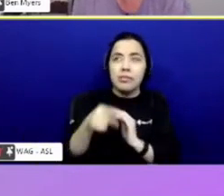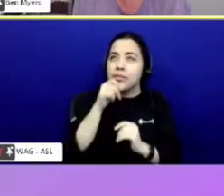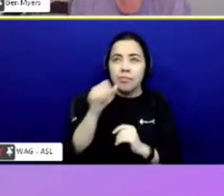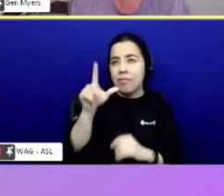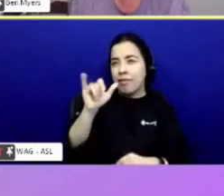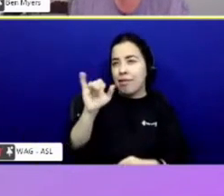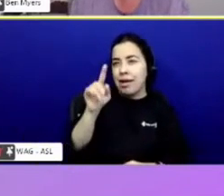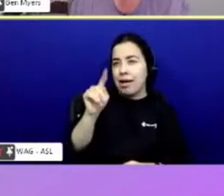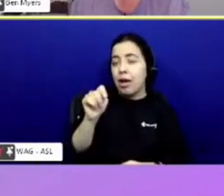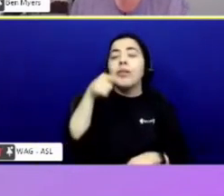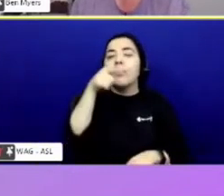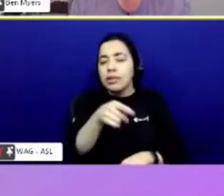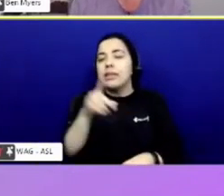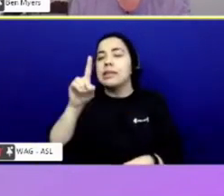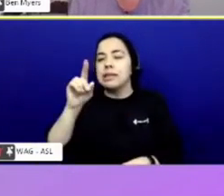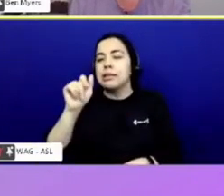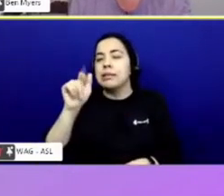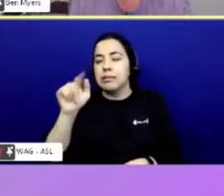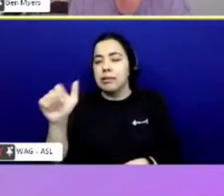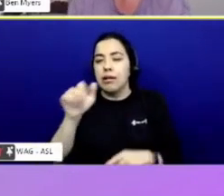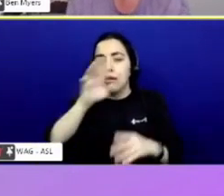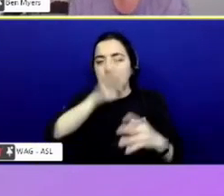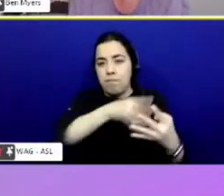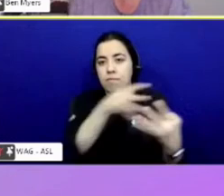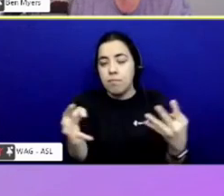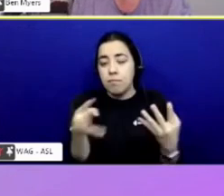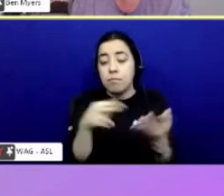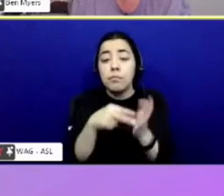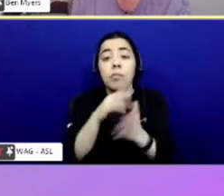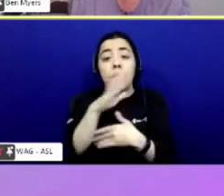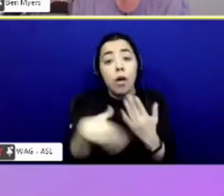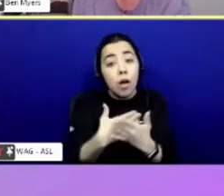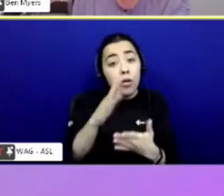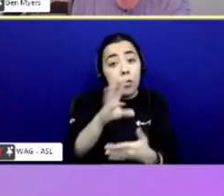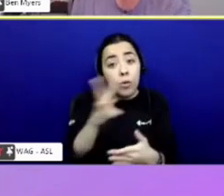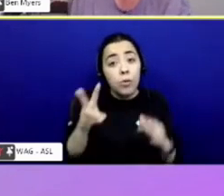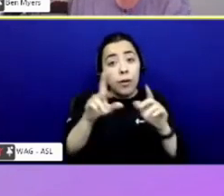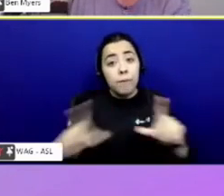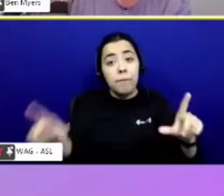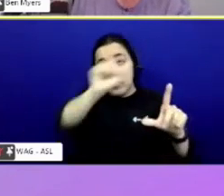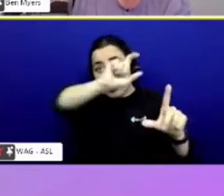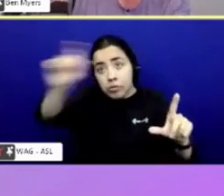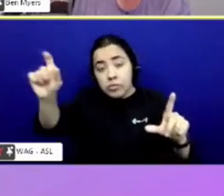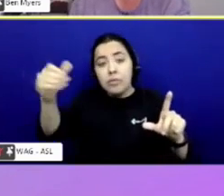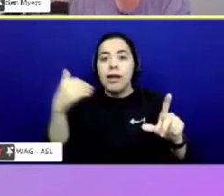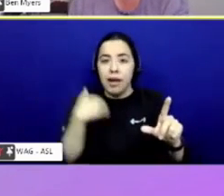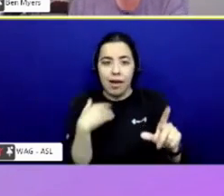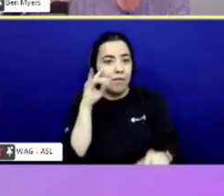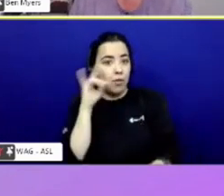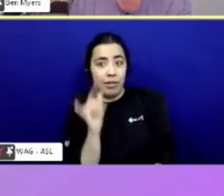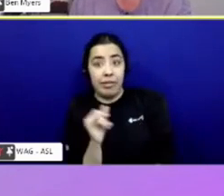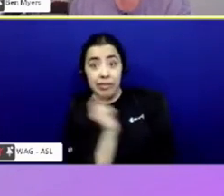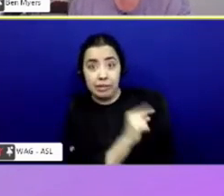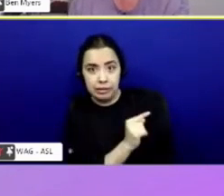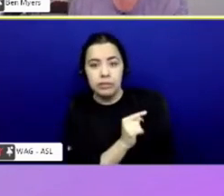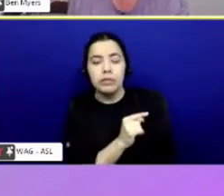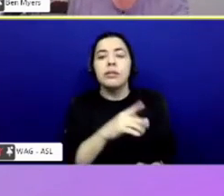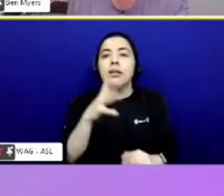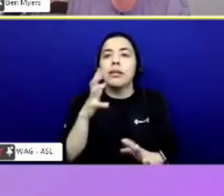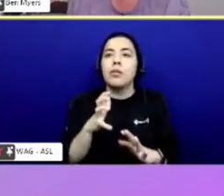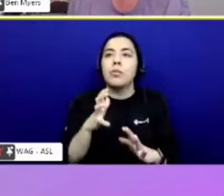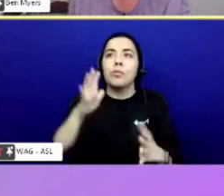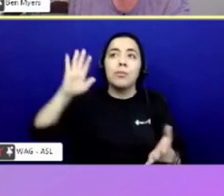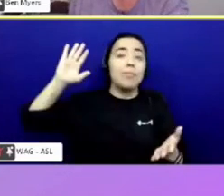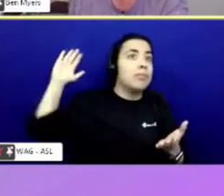have code like this. And they're specifically trying to combat the scourge of layout tables and make sure that just because a